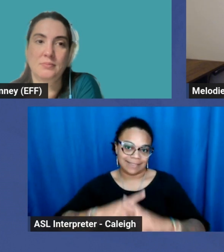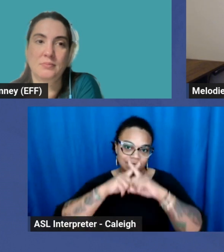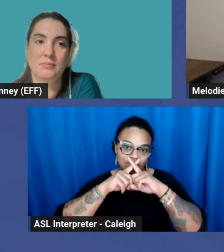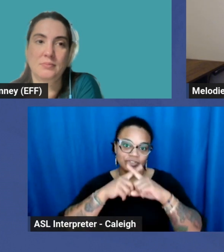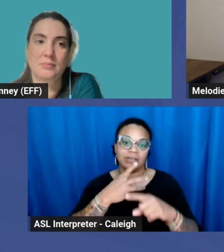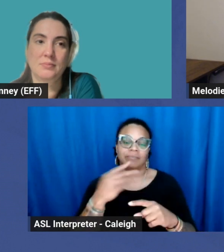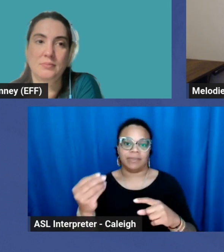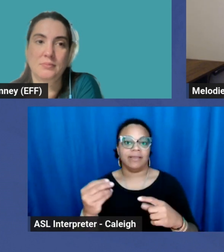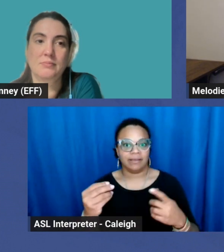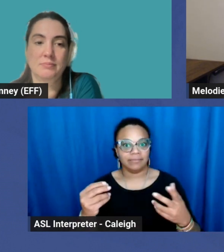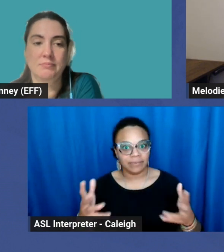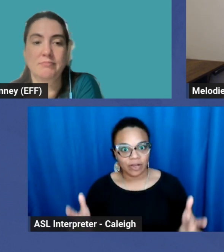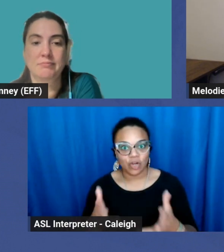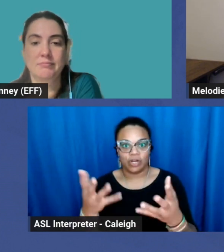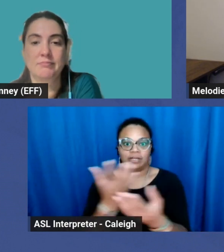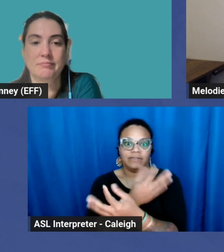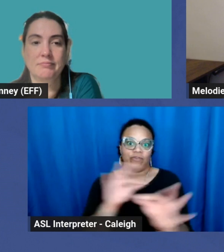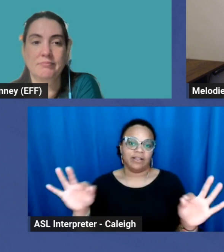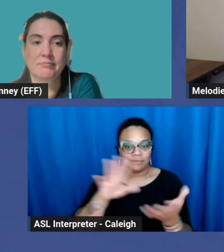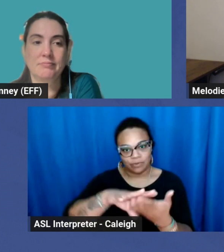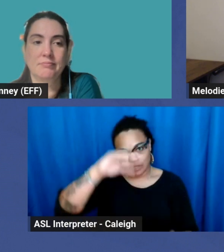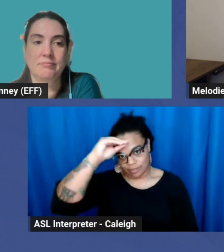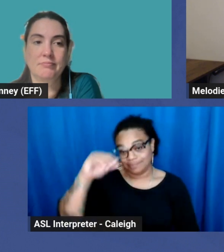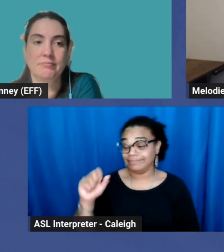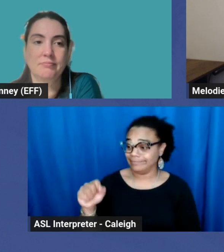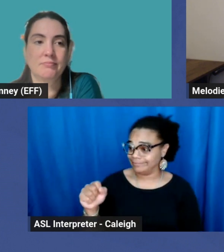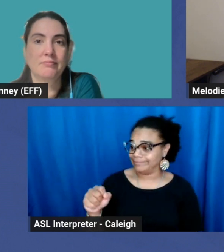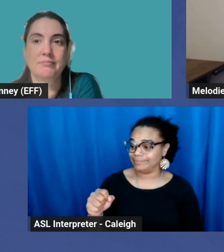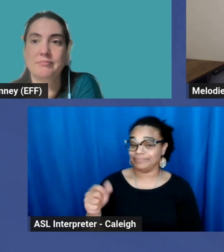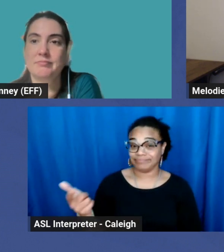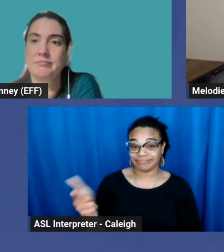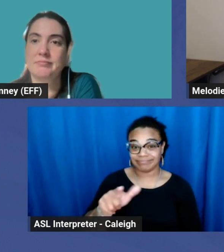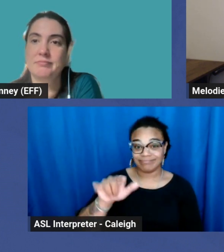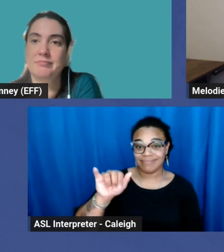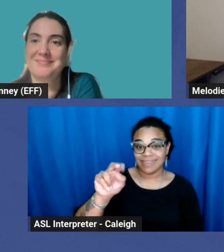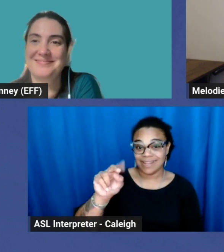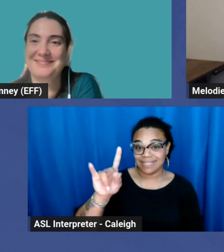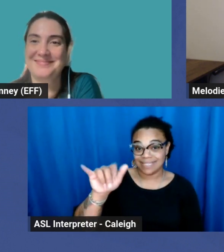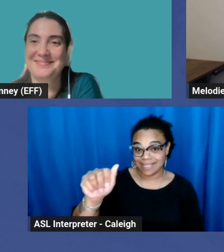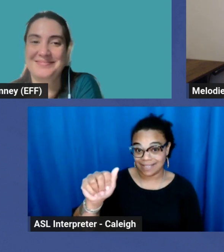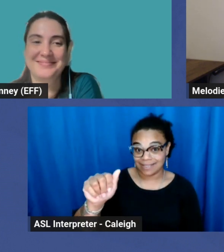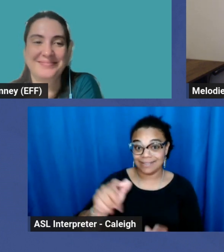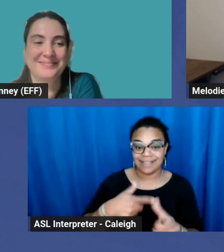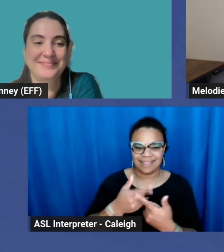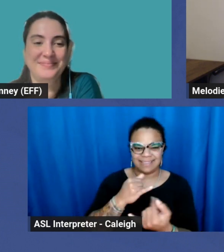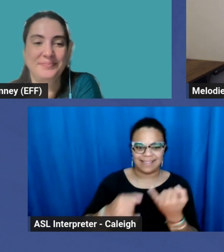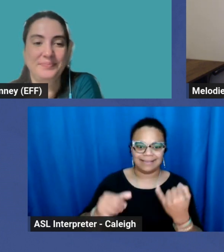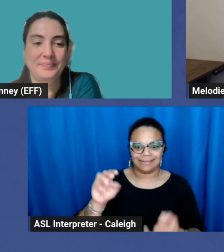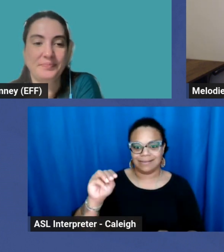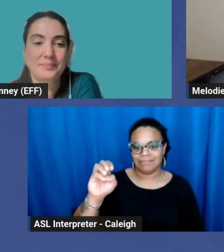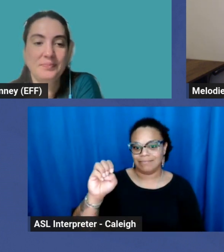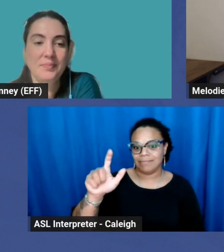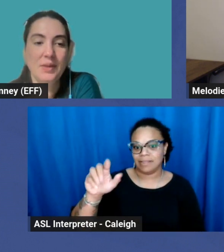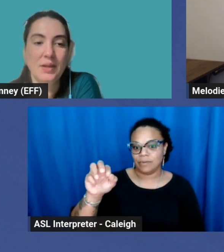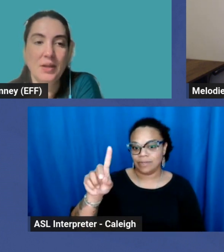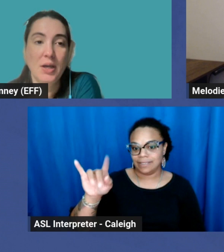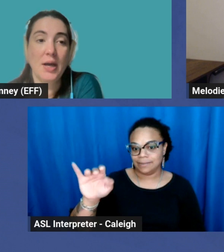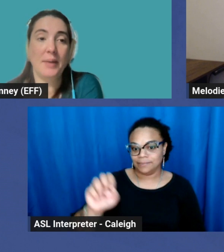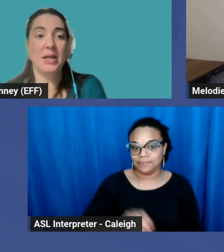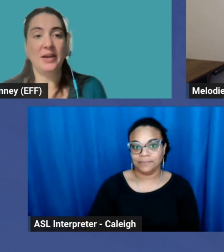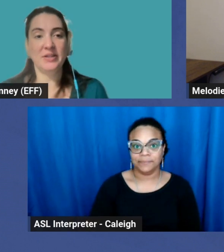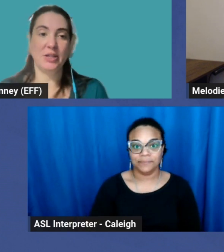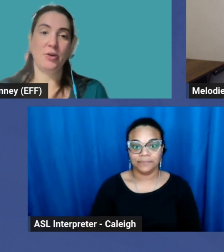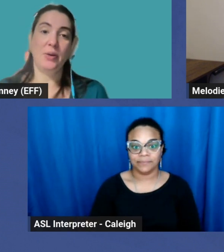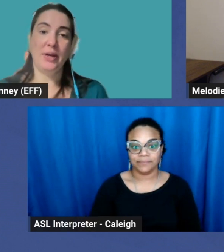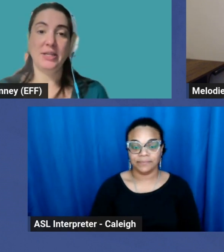freedom to learn. Absolutely. Indy, I'm going to go to you next, and then we'll end with you, Melody. I